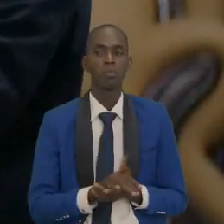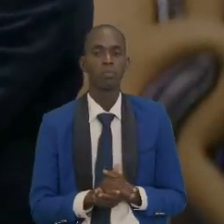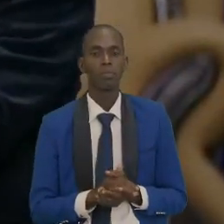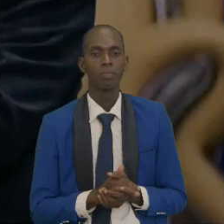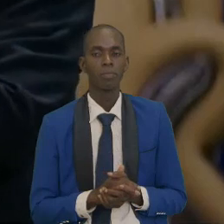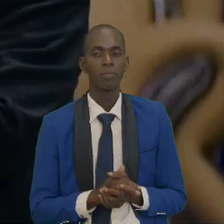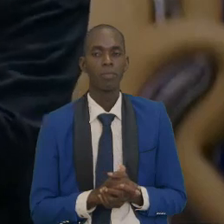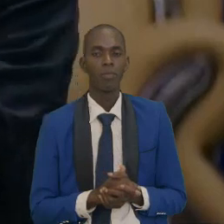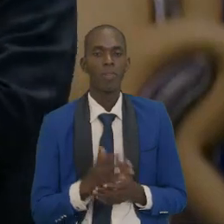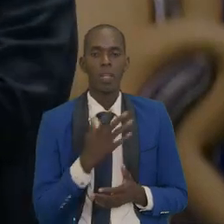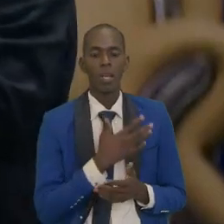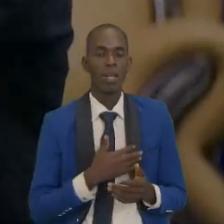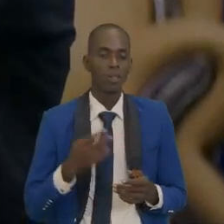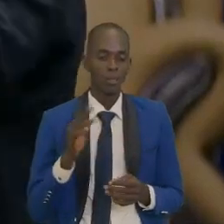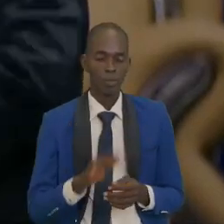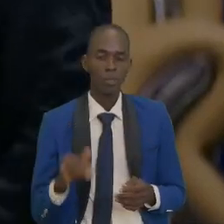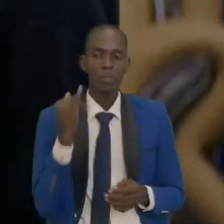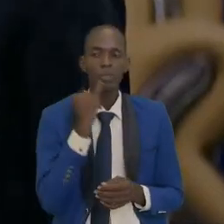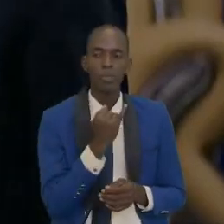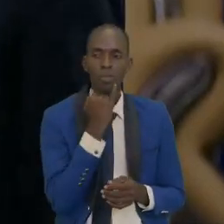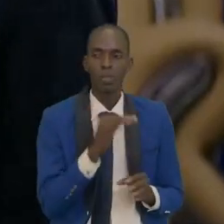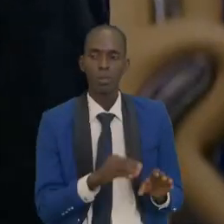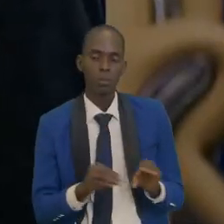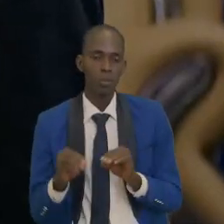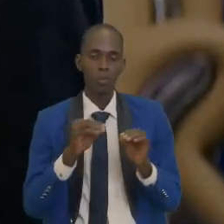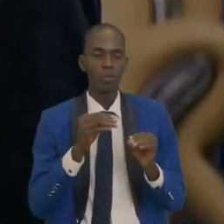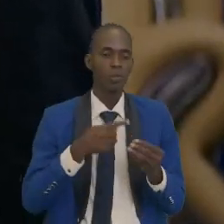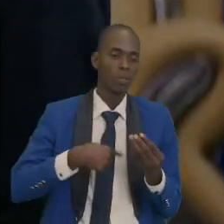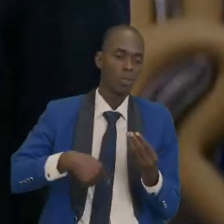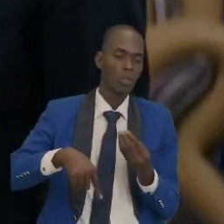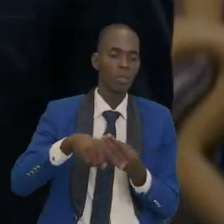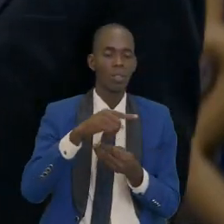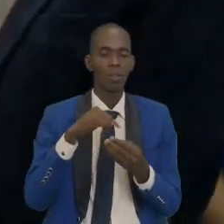and the children officer went round the first day